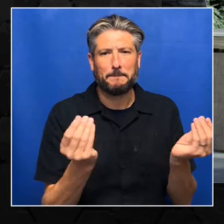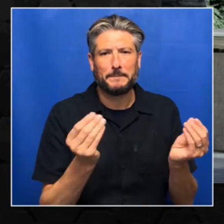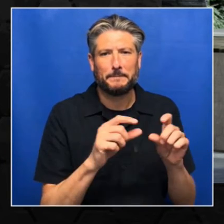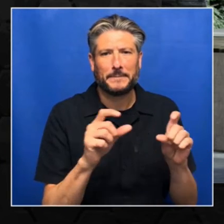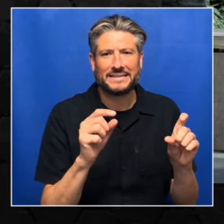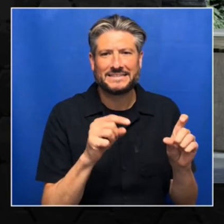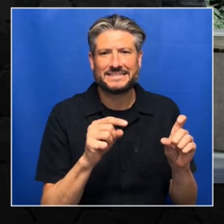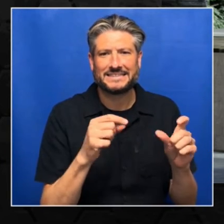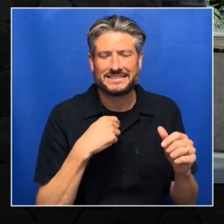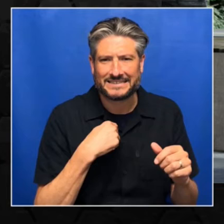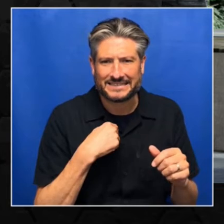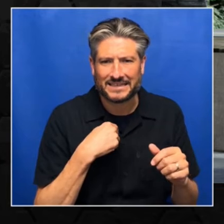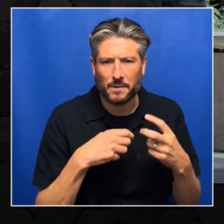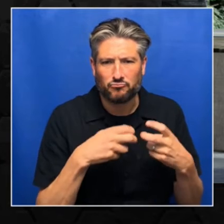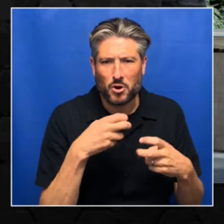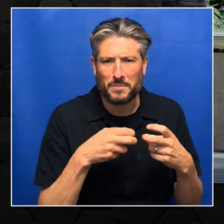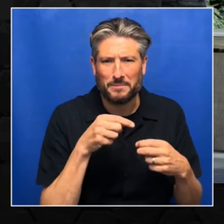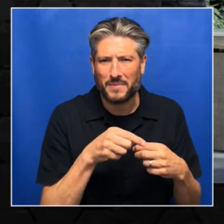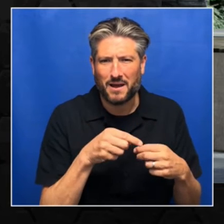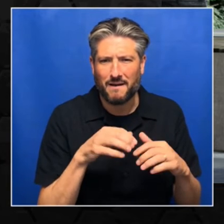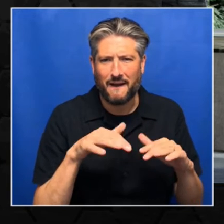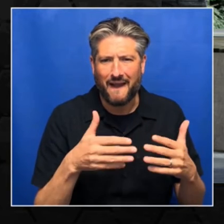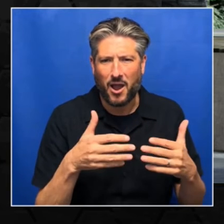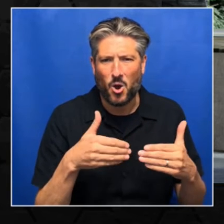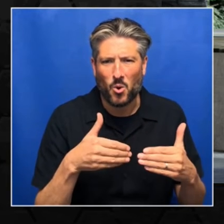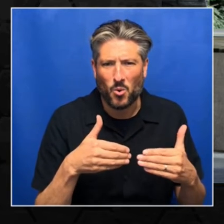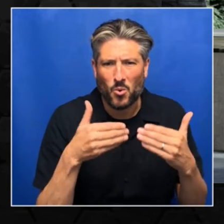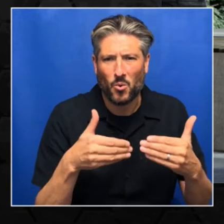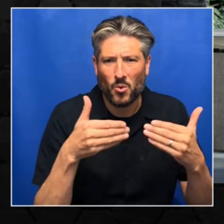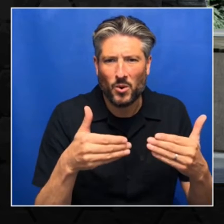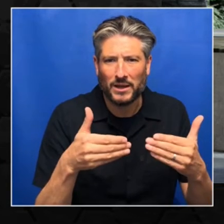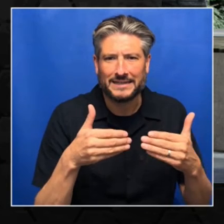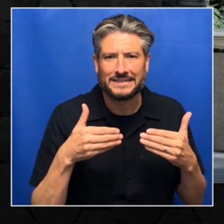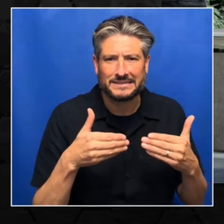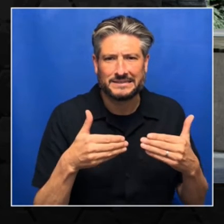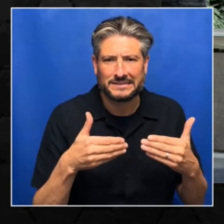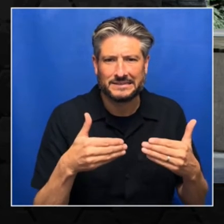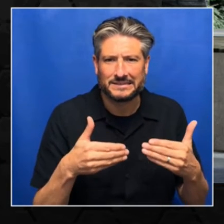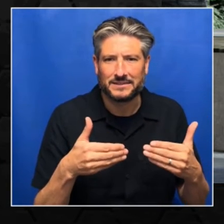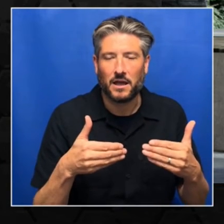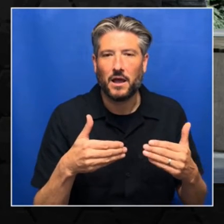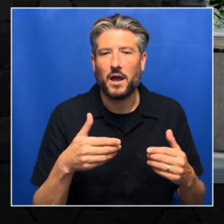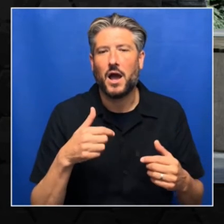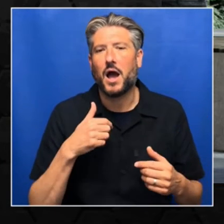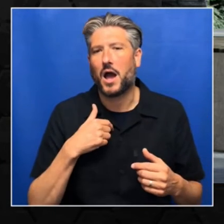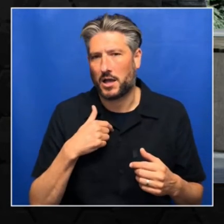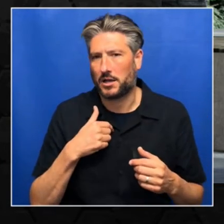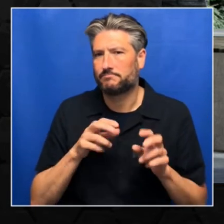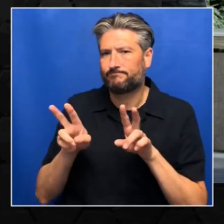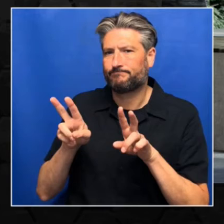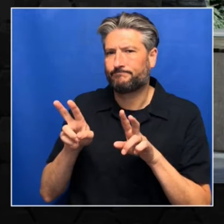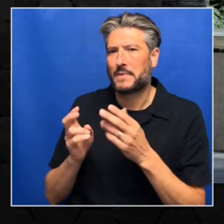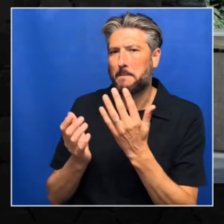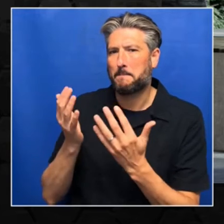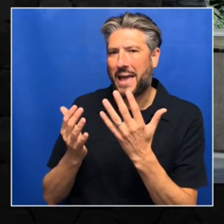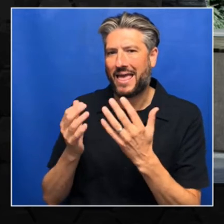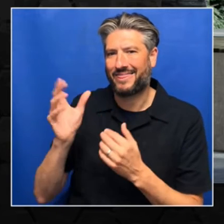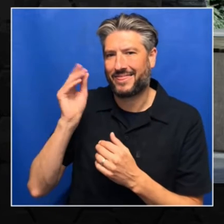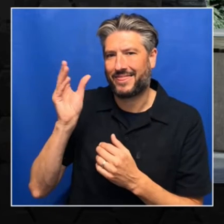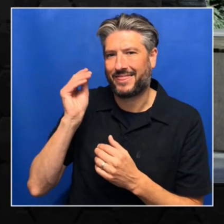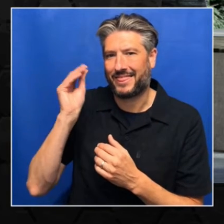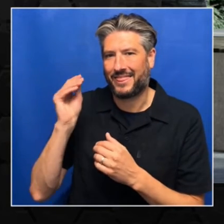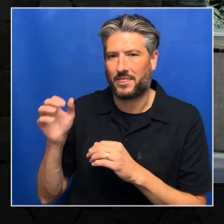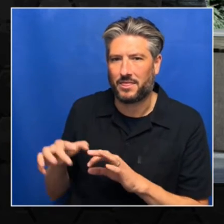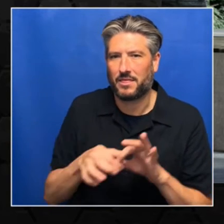for them to go forward, perhaps they can come back and review only those mathematical subjects which are necessary to go